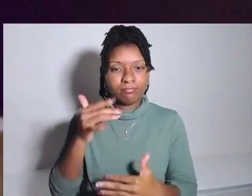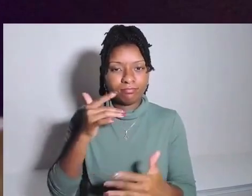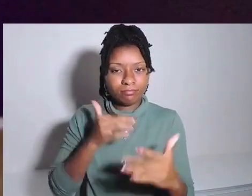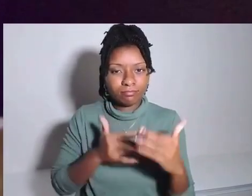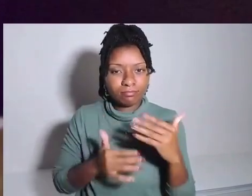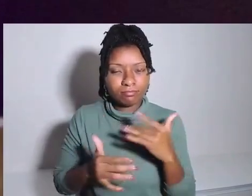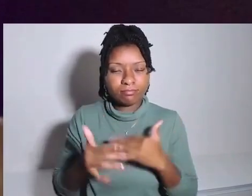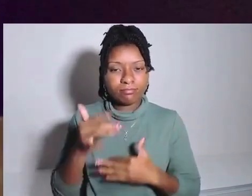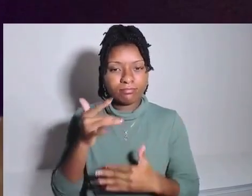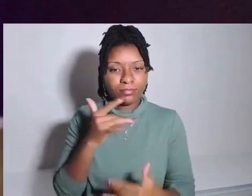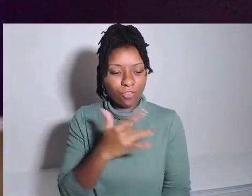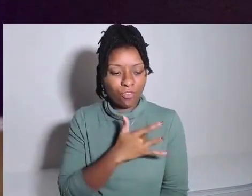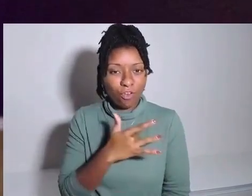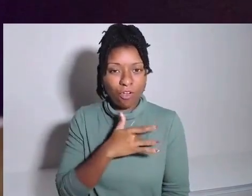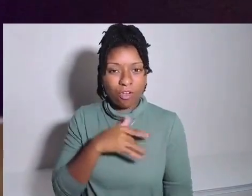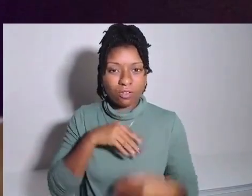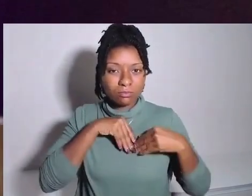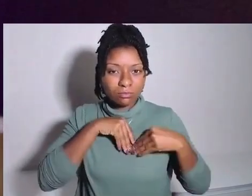heart.